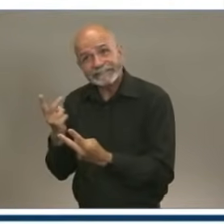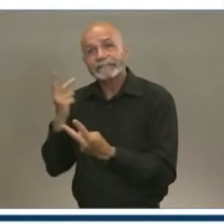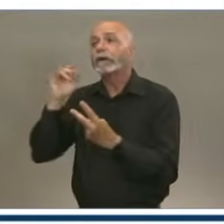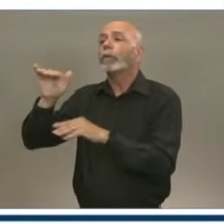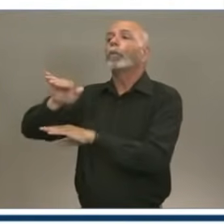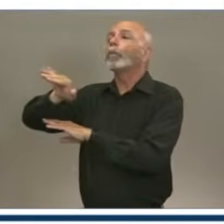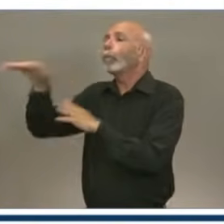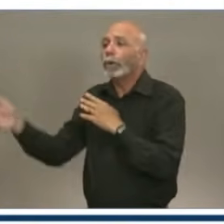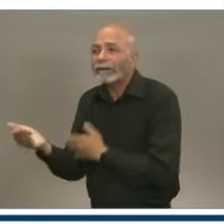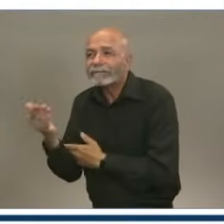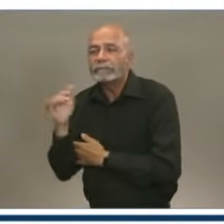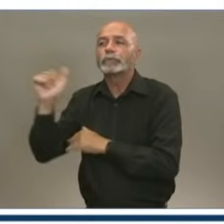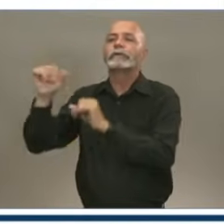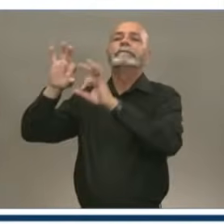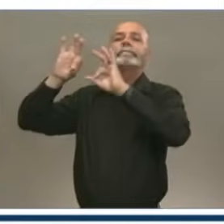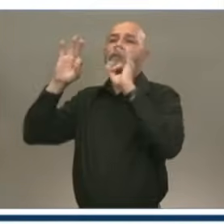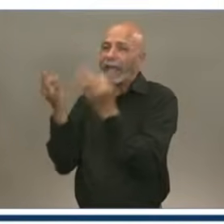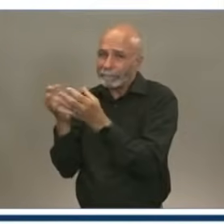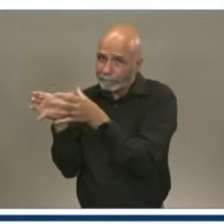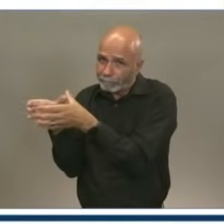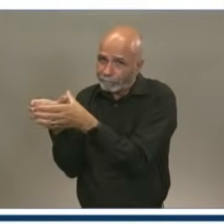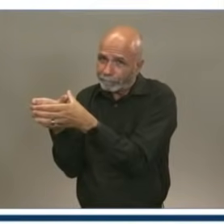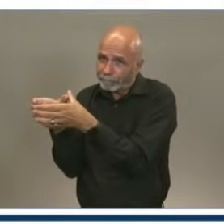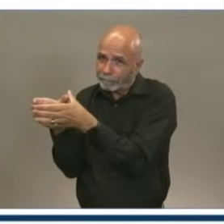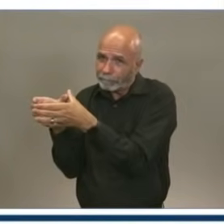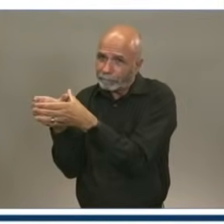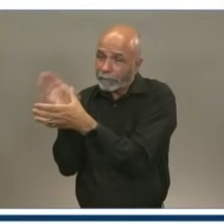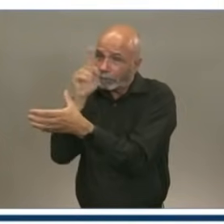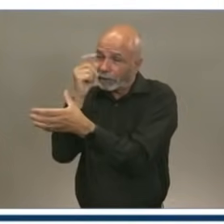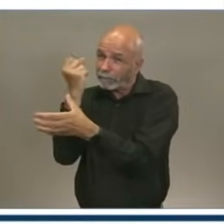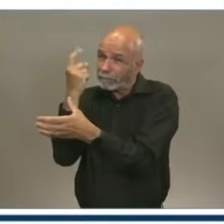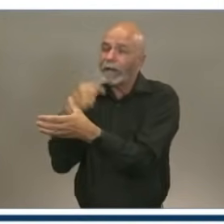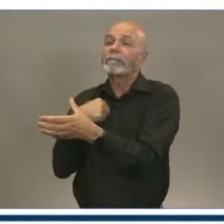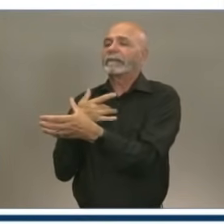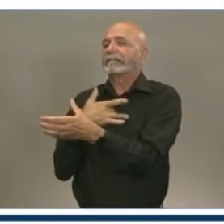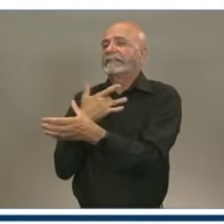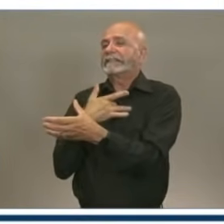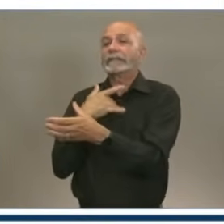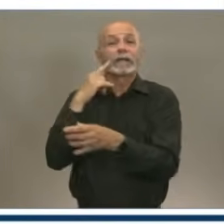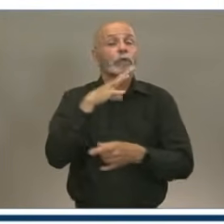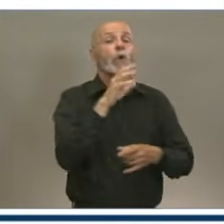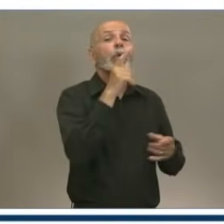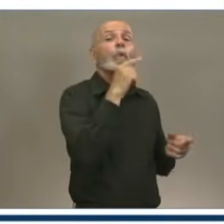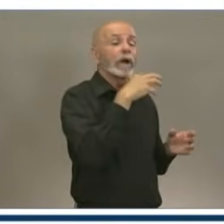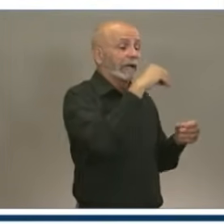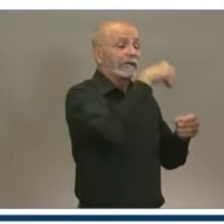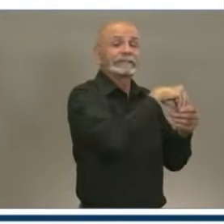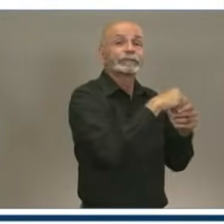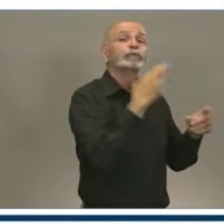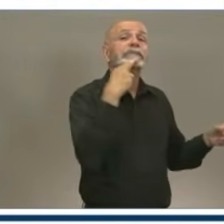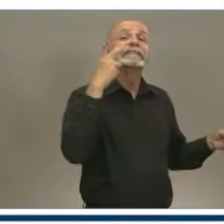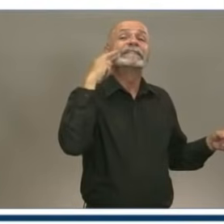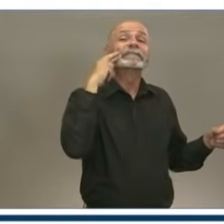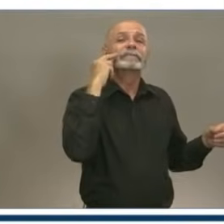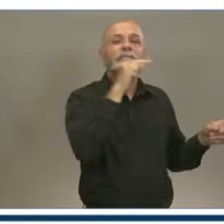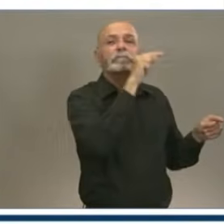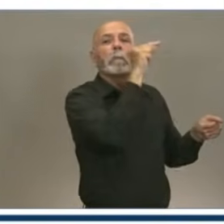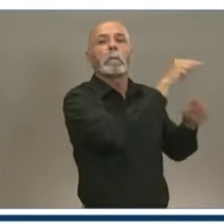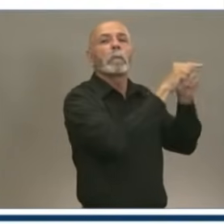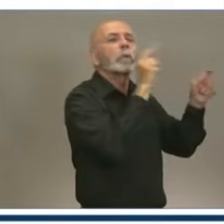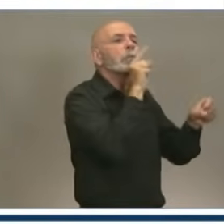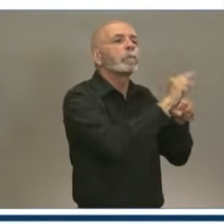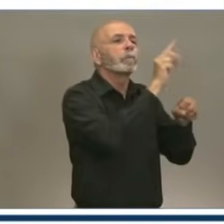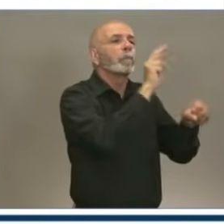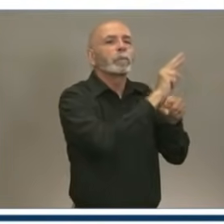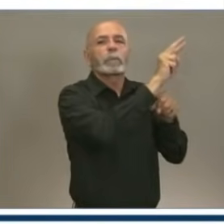family. And we anticipate other residents will be able to have similar visits outside of the facility in the coming weeks as